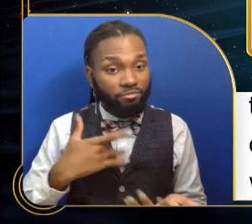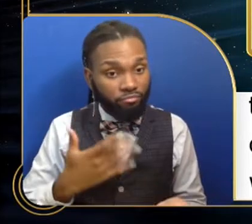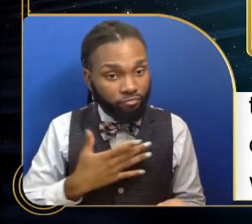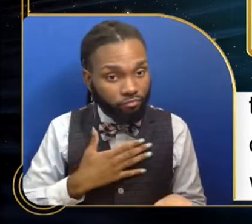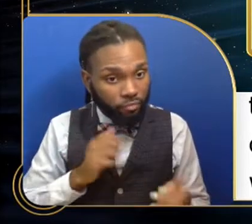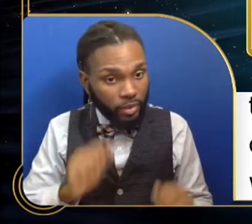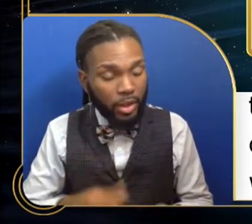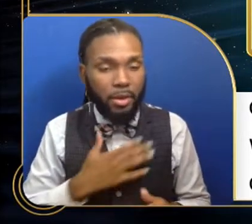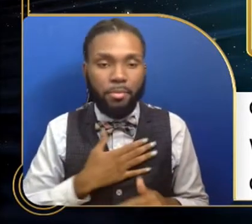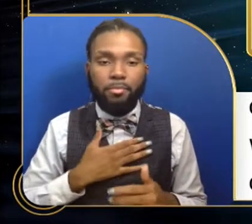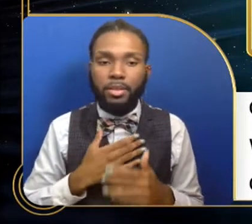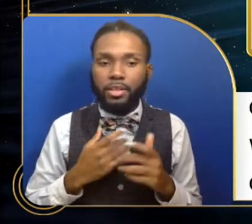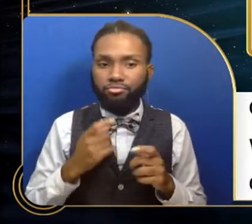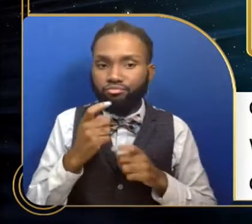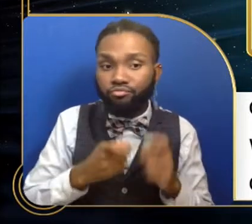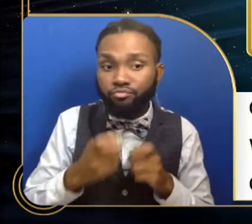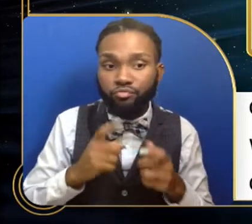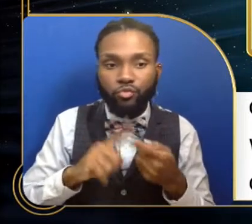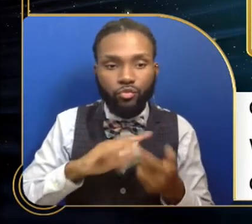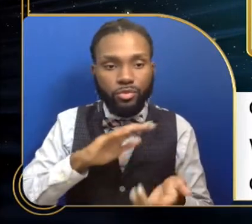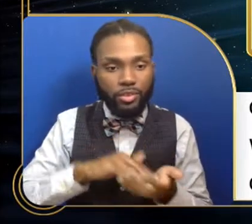center by visiting